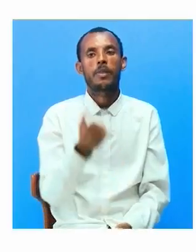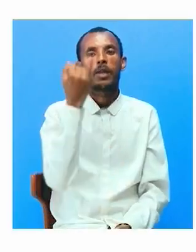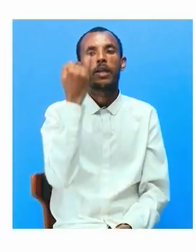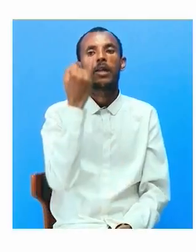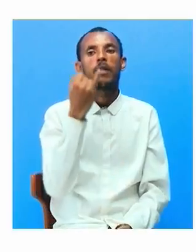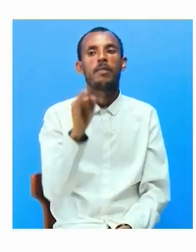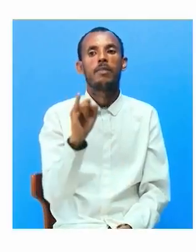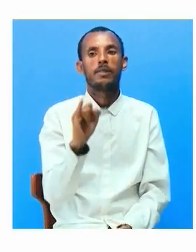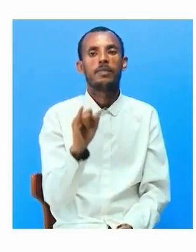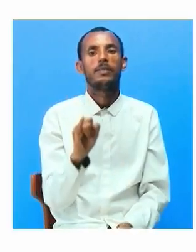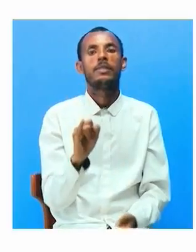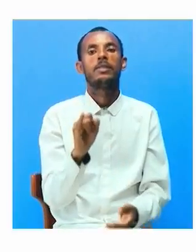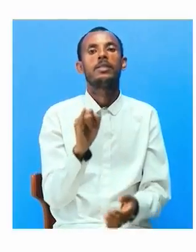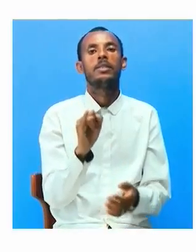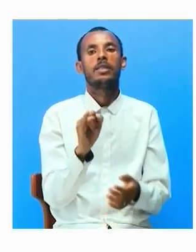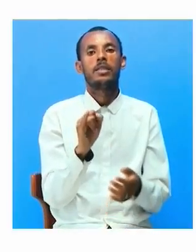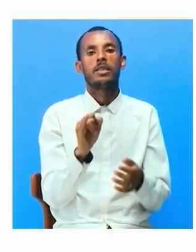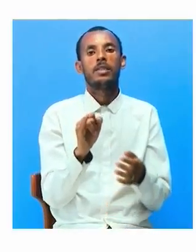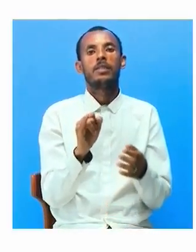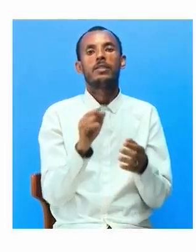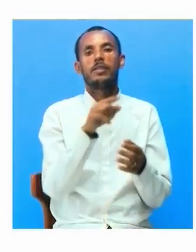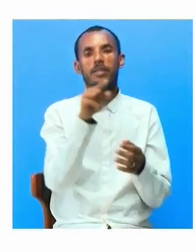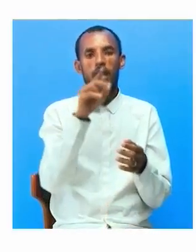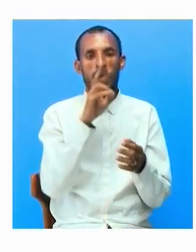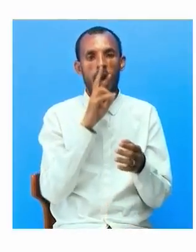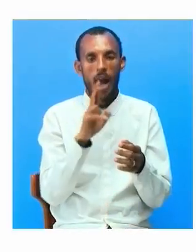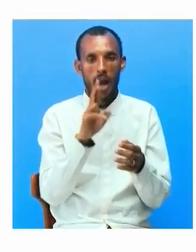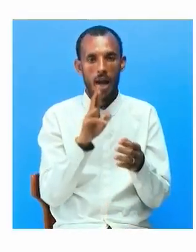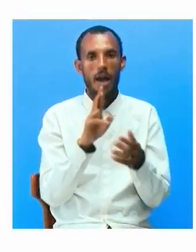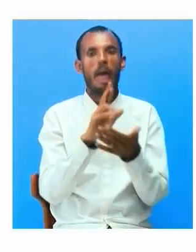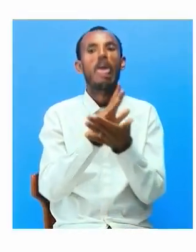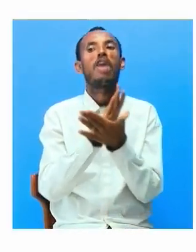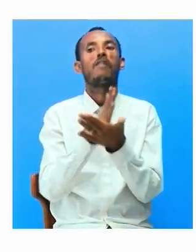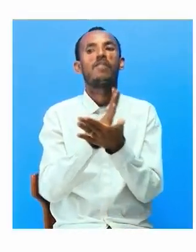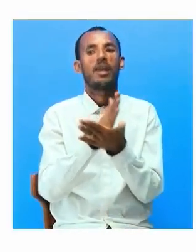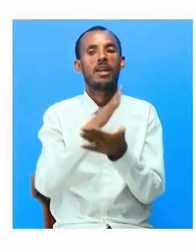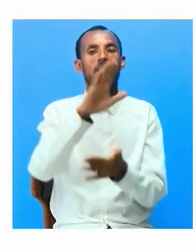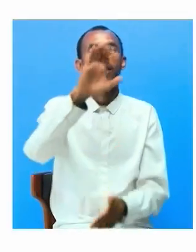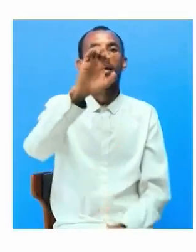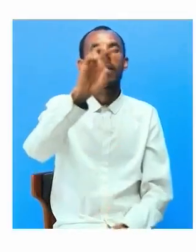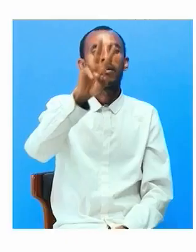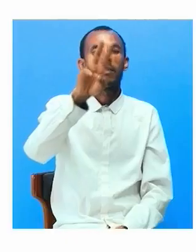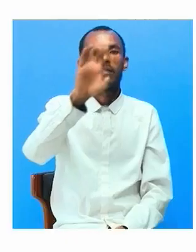if there are even negative factors, if